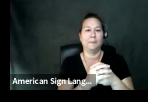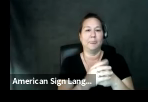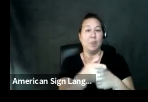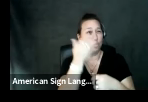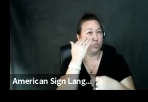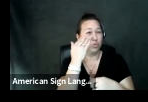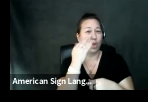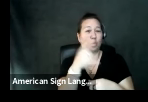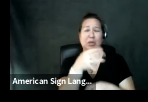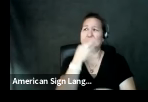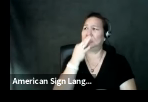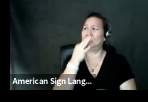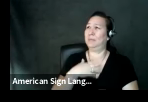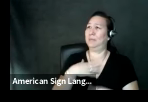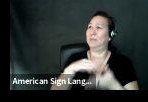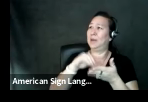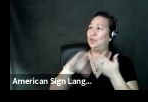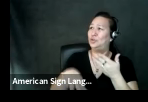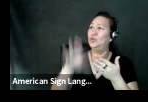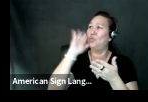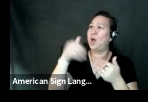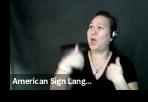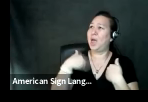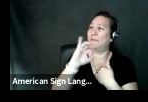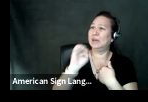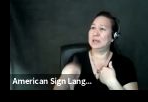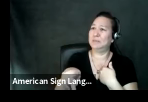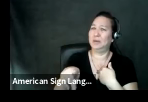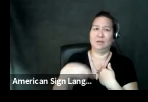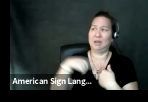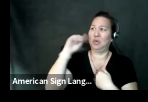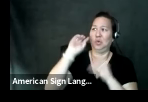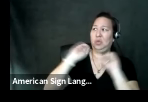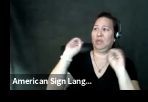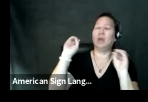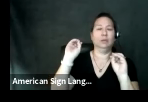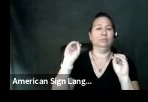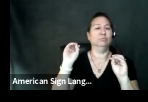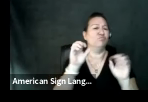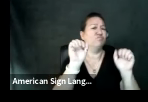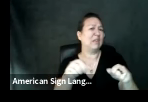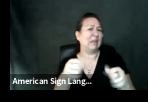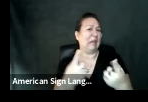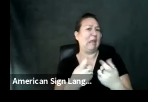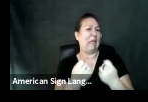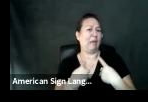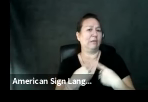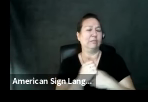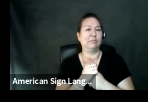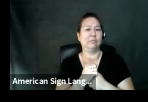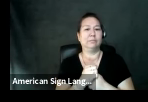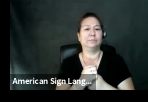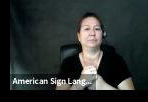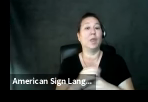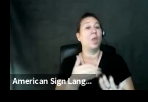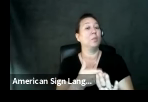is coming up and you haven't heard from your team, feel free to reach out and ask. The other piece before the meeting